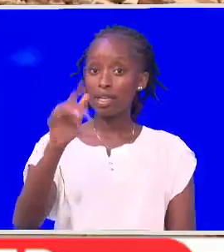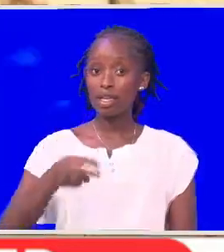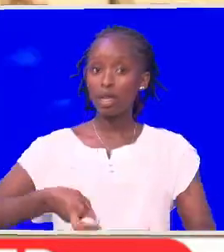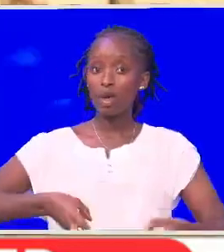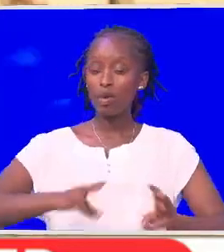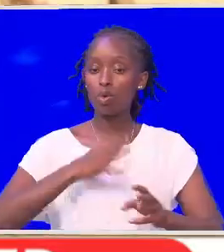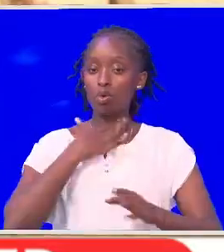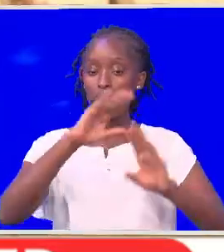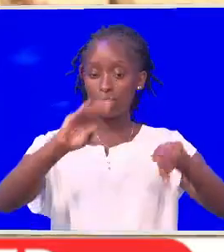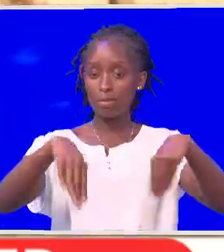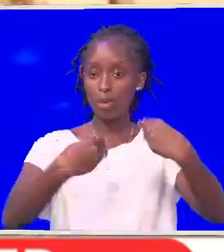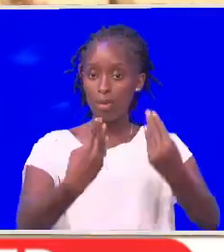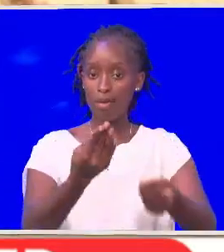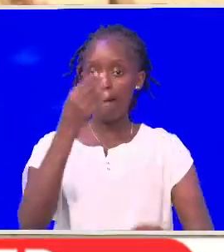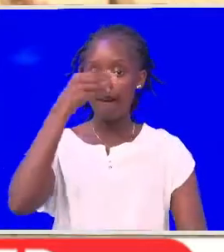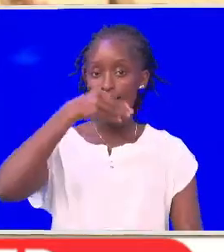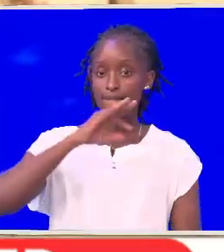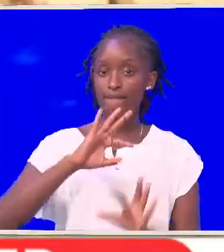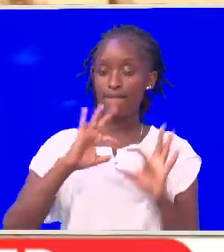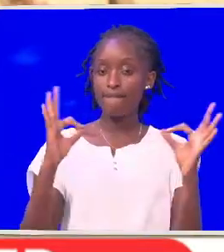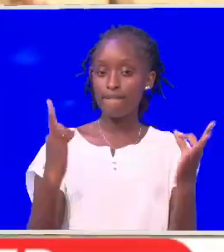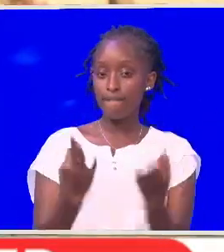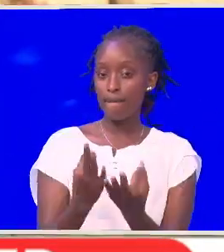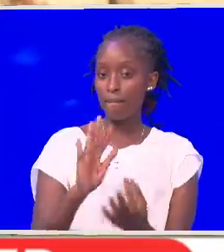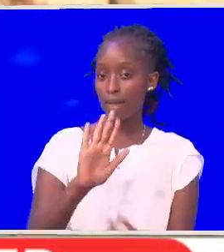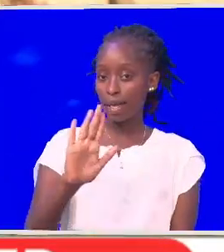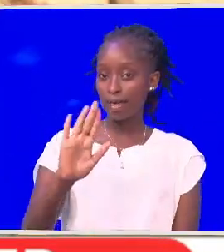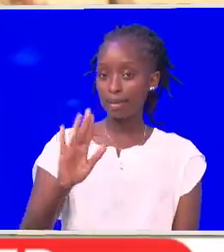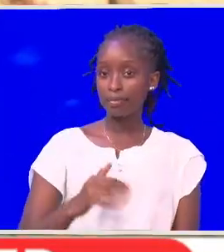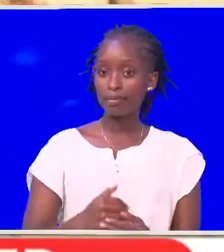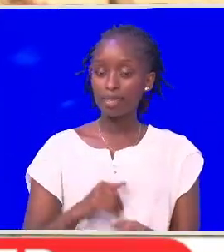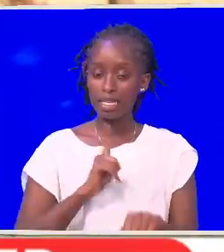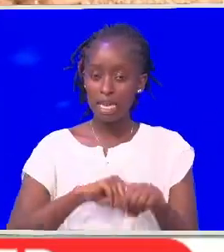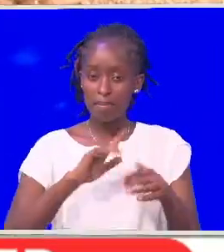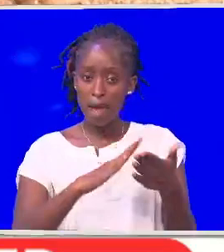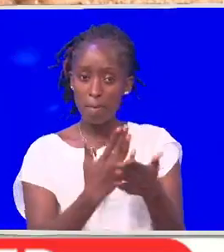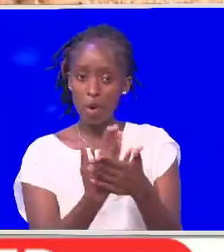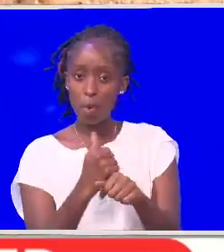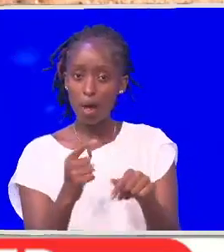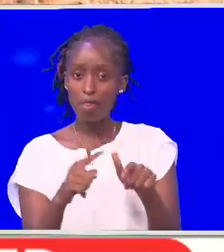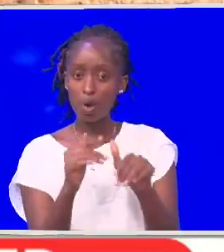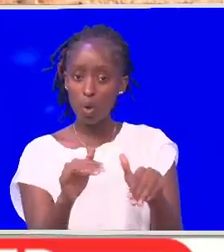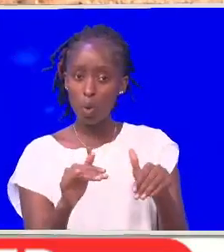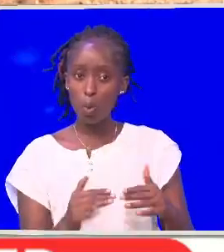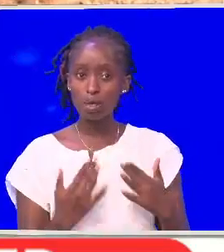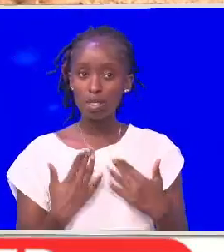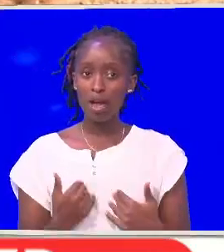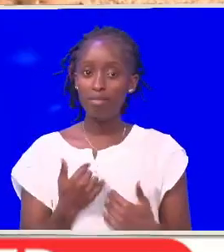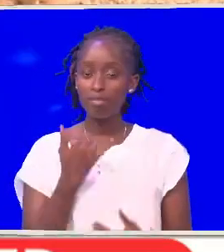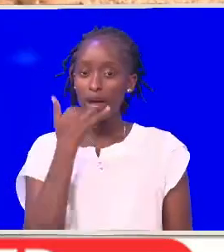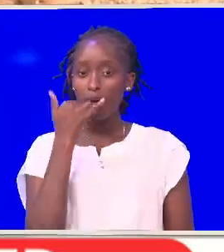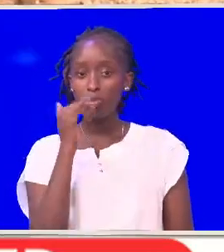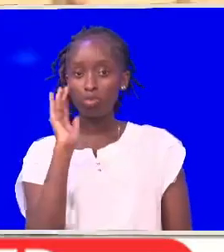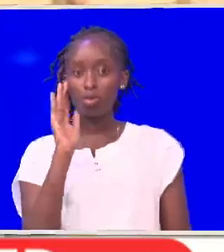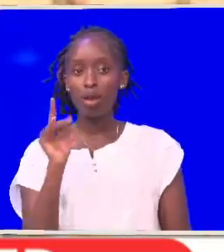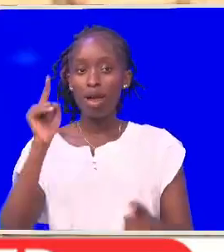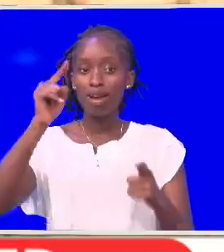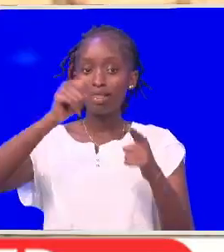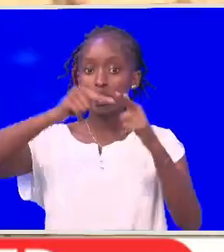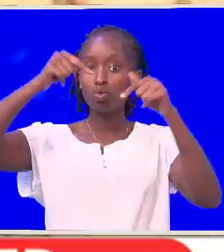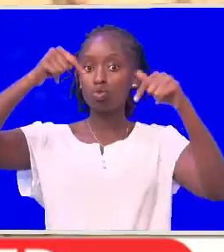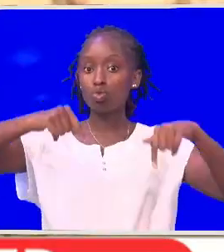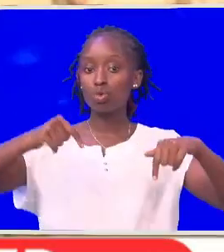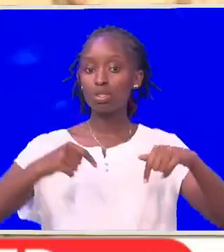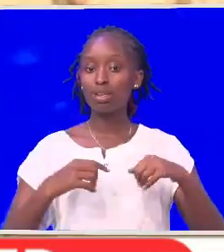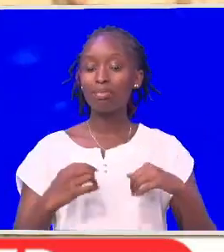his family. Nikiapply kazi, naambiwa nigoje nitapigiwa simu mpaka wa leo. Nika give up,